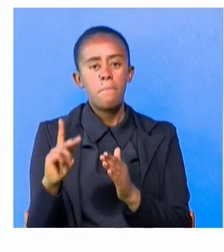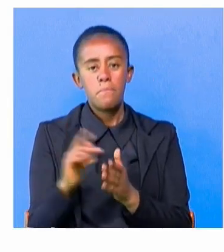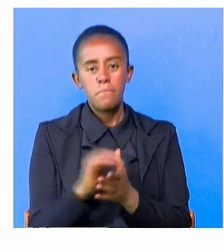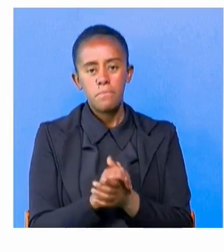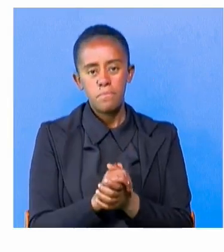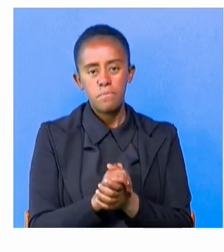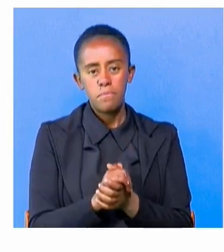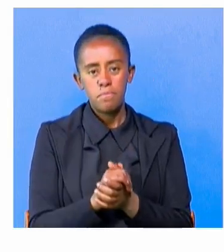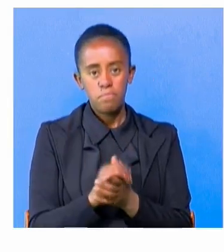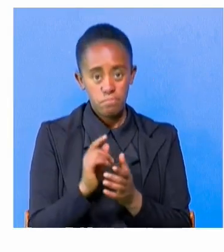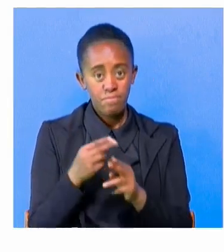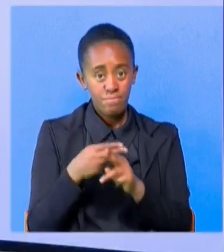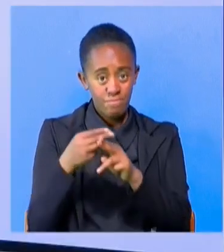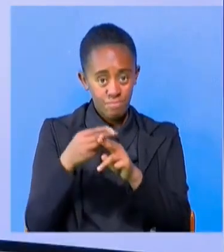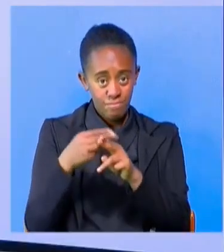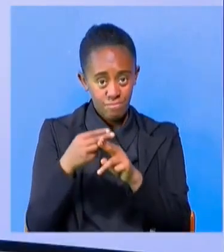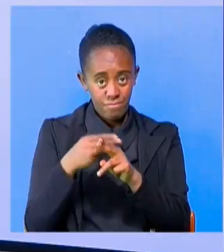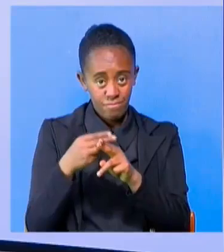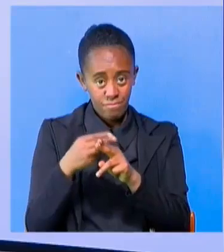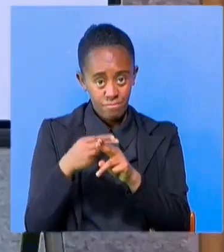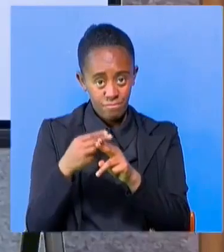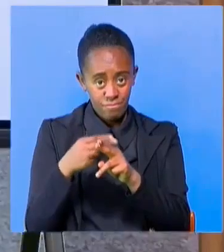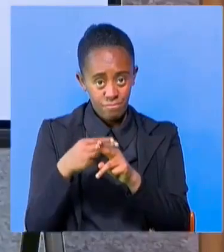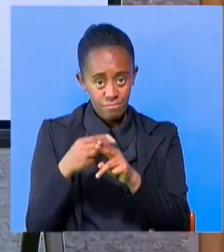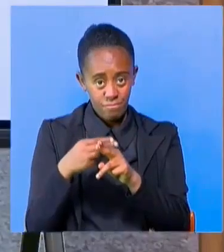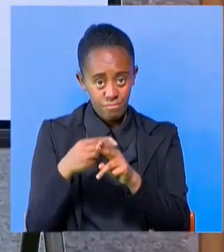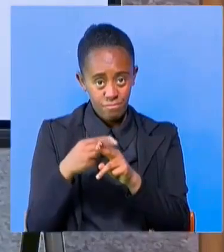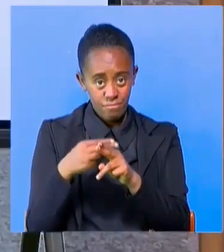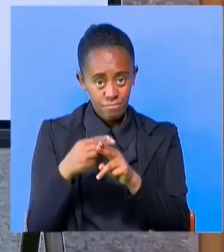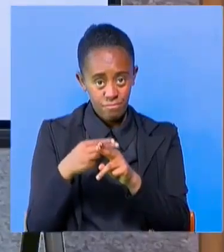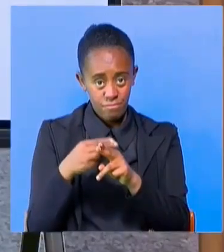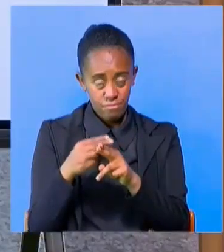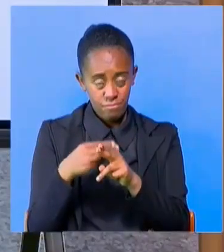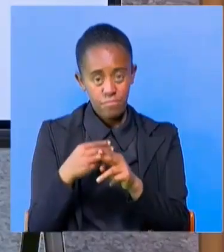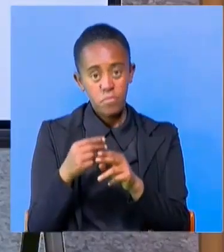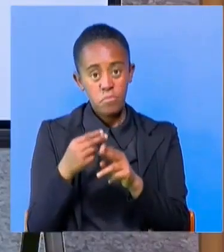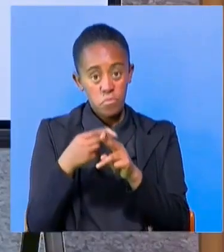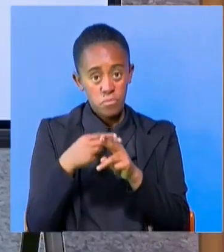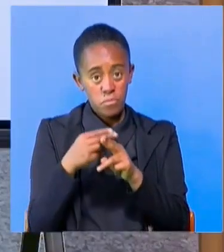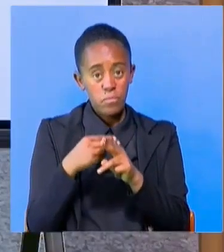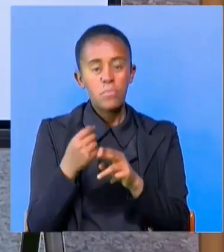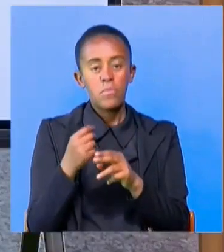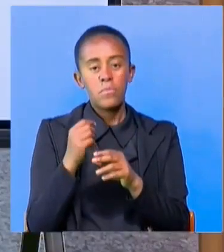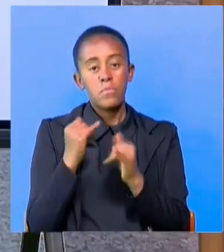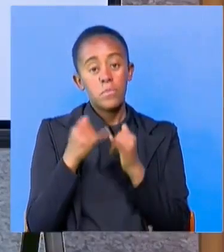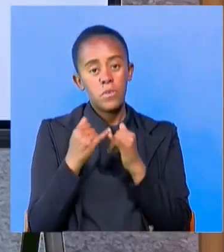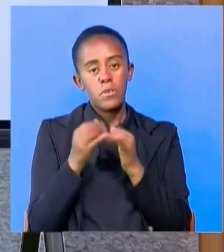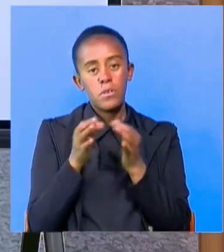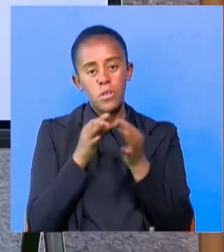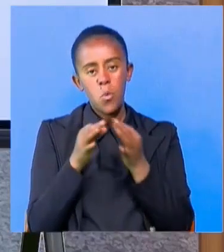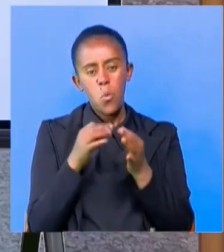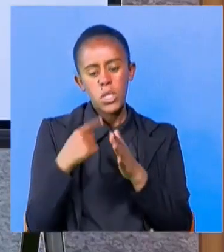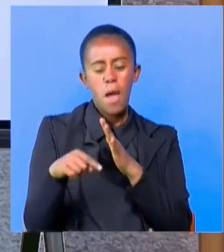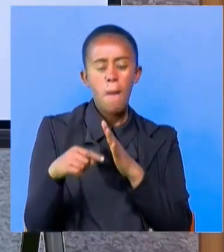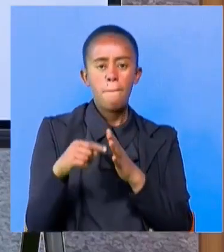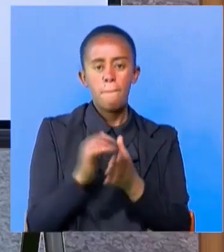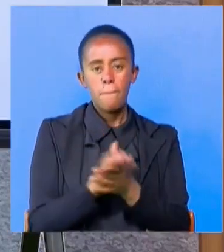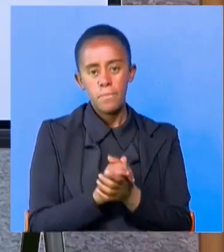This is a contraction form. You know contraction form? We will discuss on it lastly, okay? So, what's up?